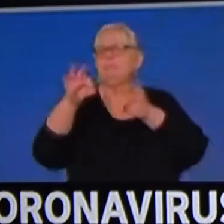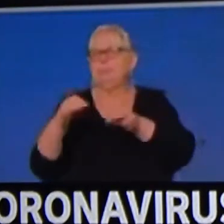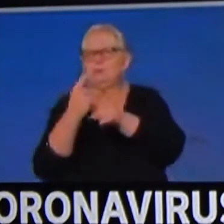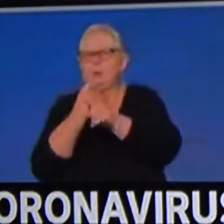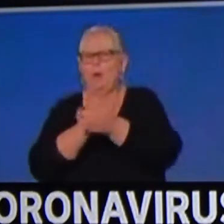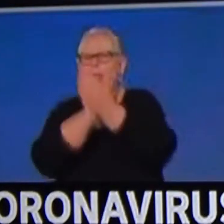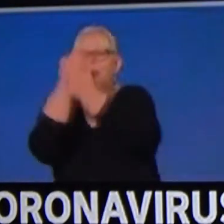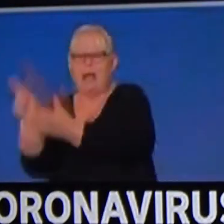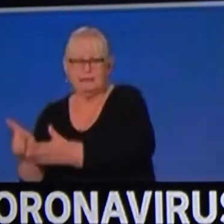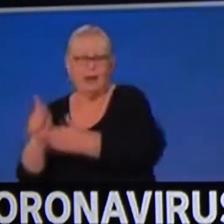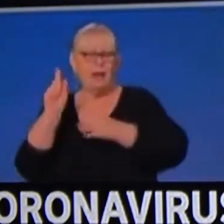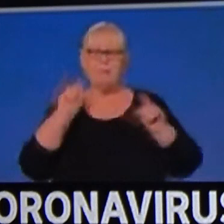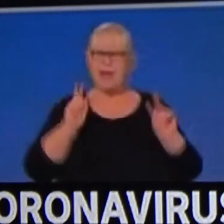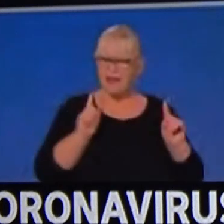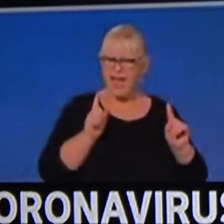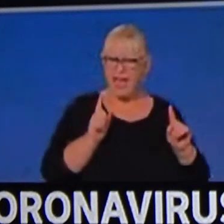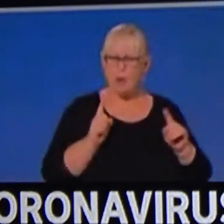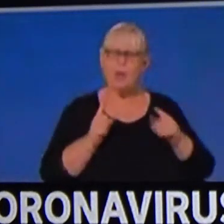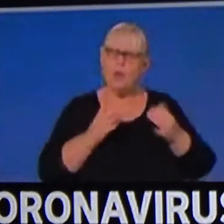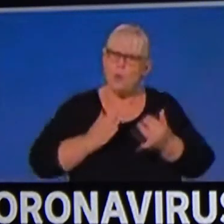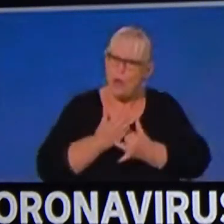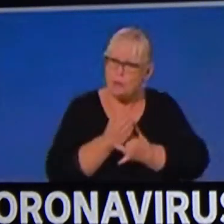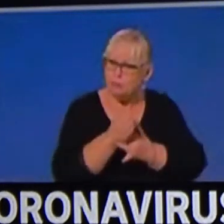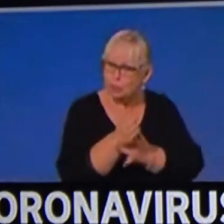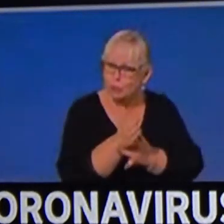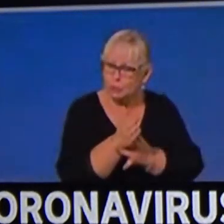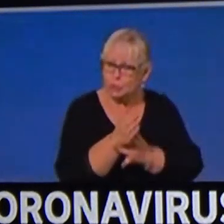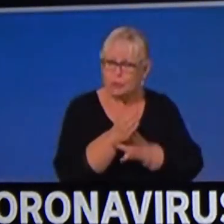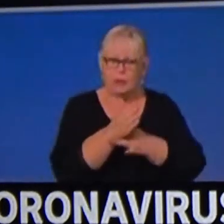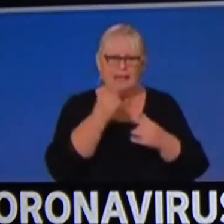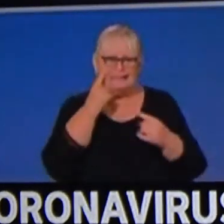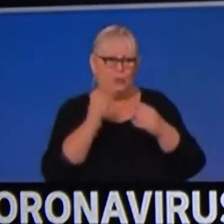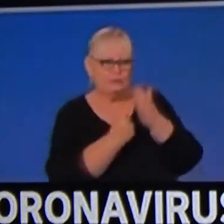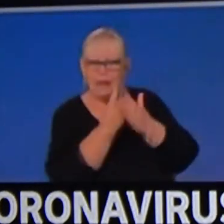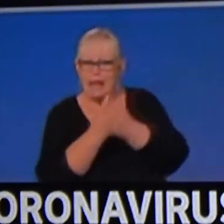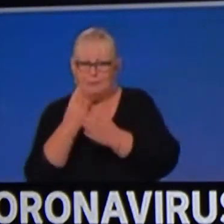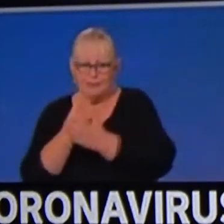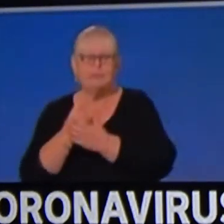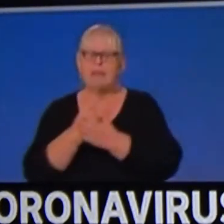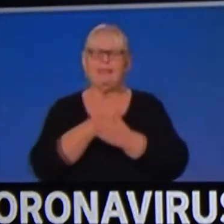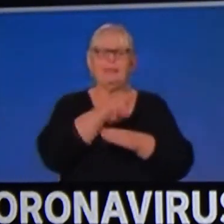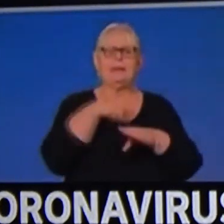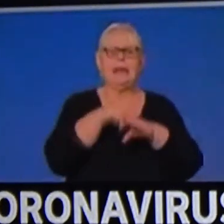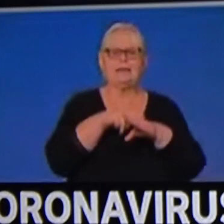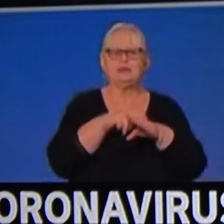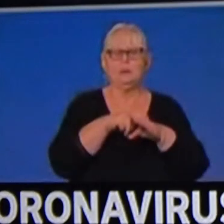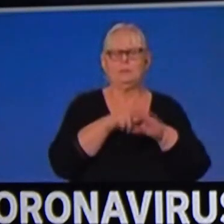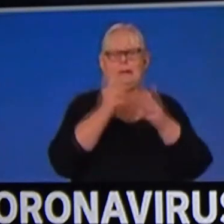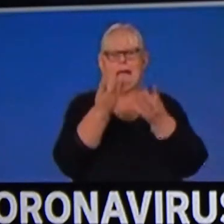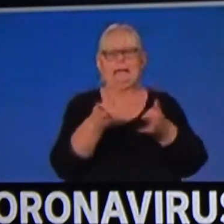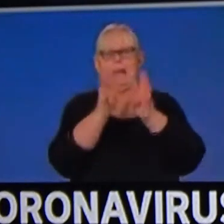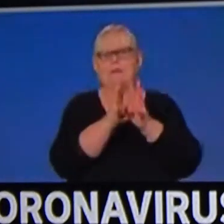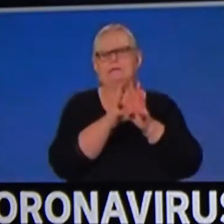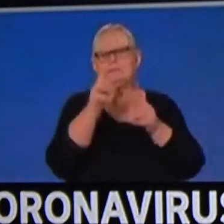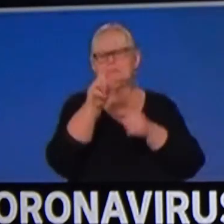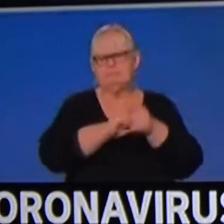between now and as we continue to work through the impact of the virus, the National Cabinet will also have on its agenda